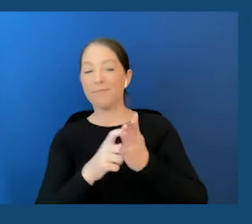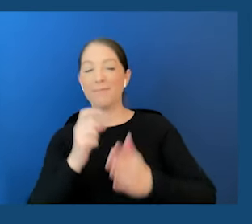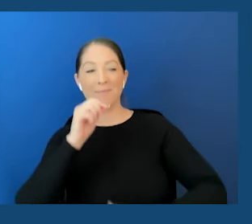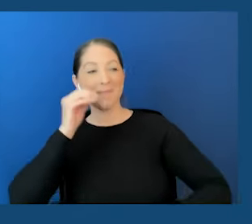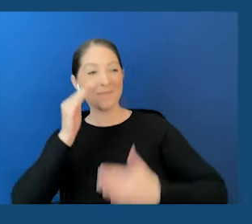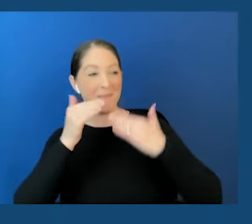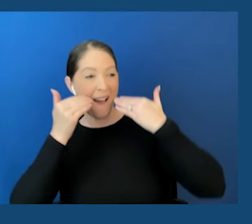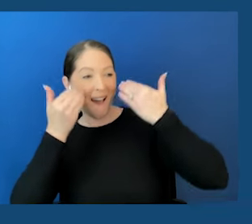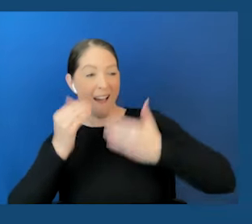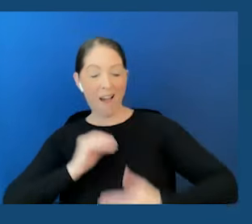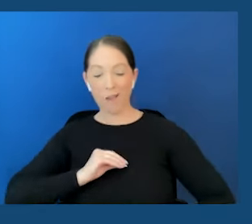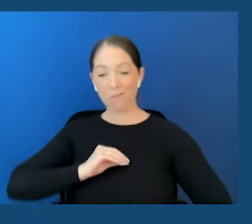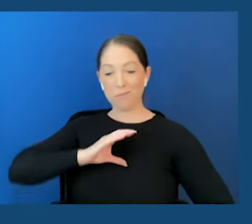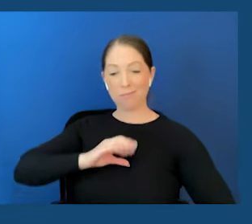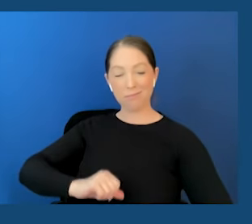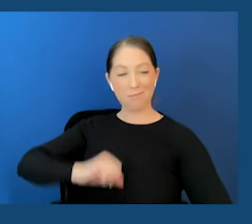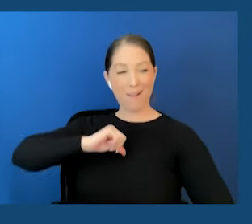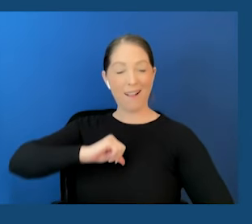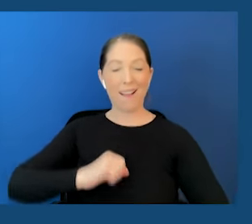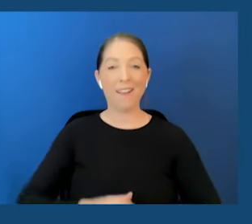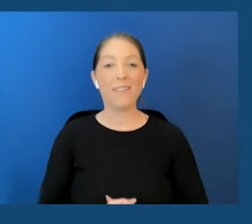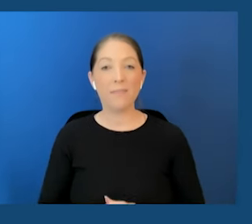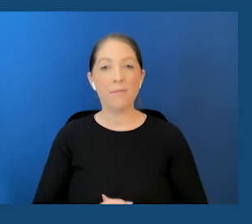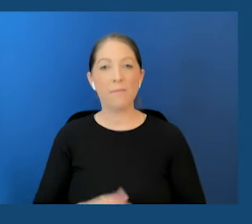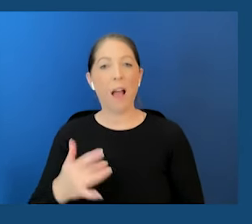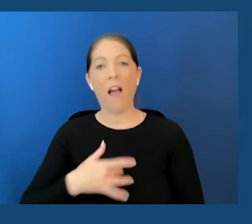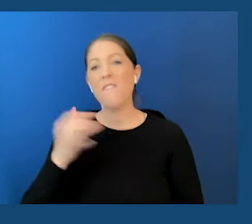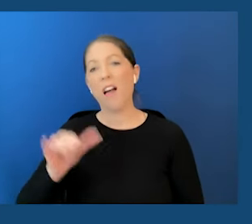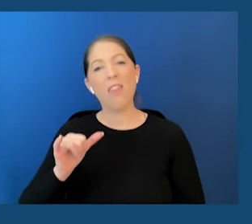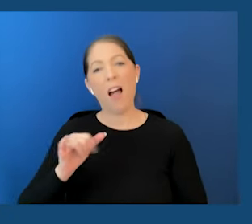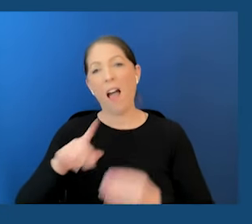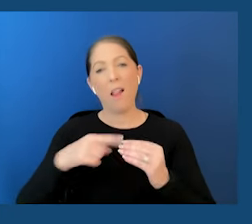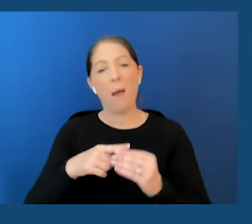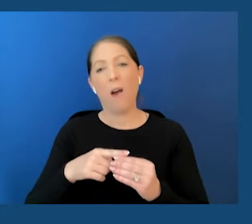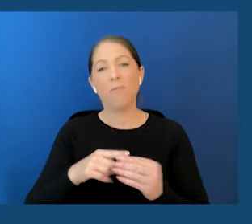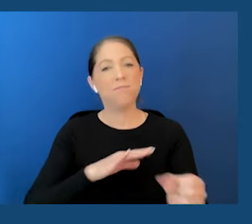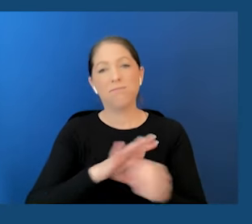these winners have, but I do feel that about our entire state. I want to leave you with that thought.